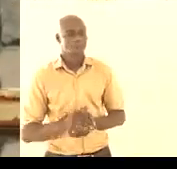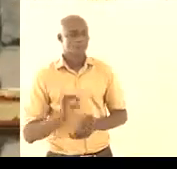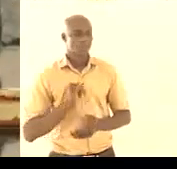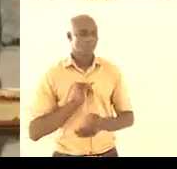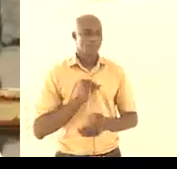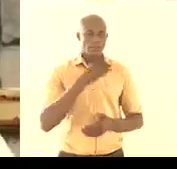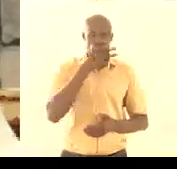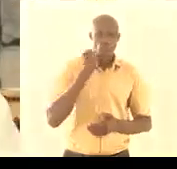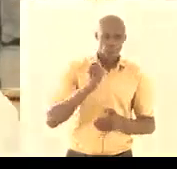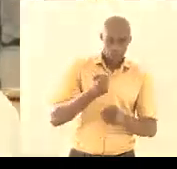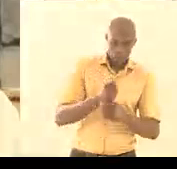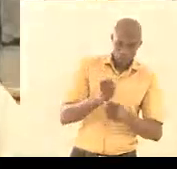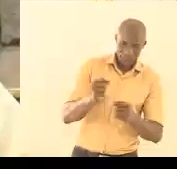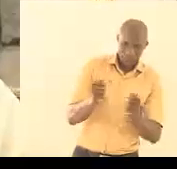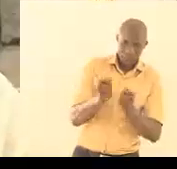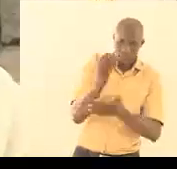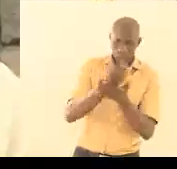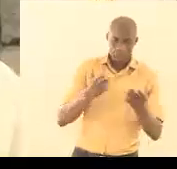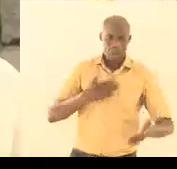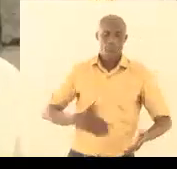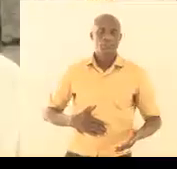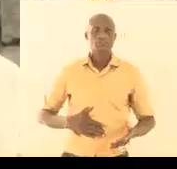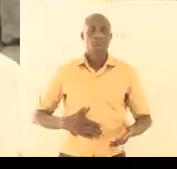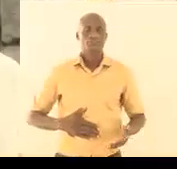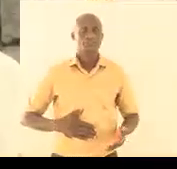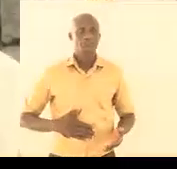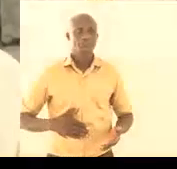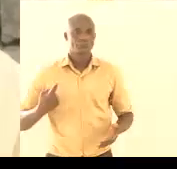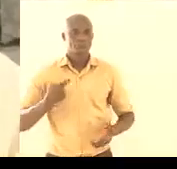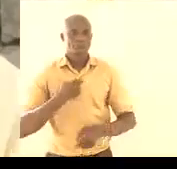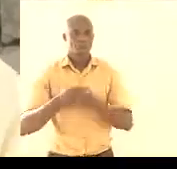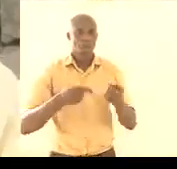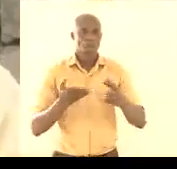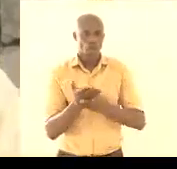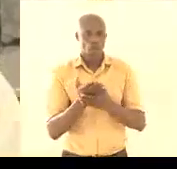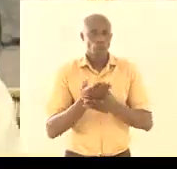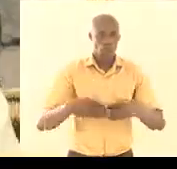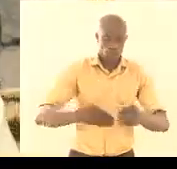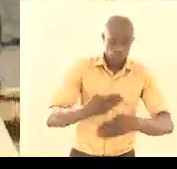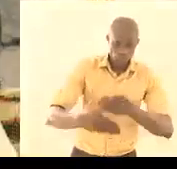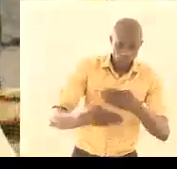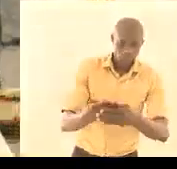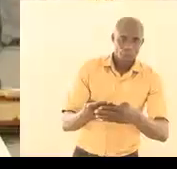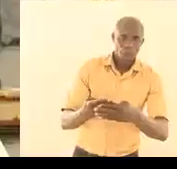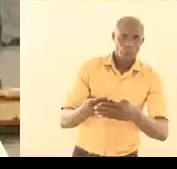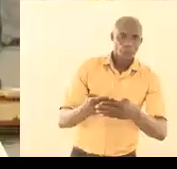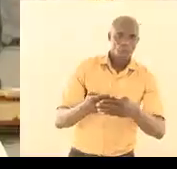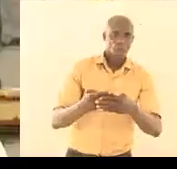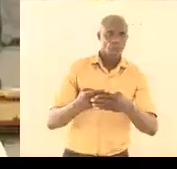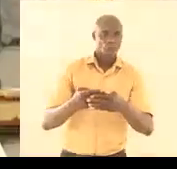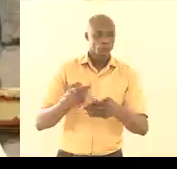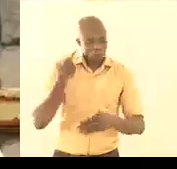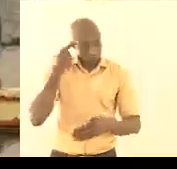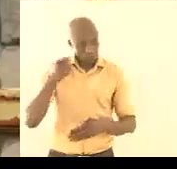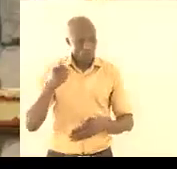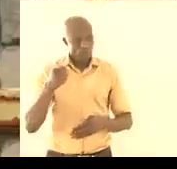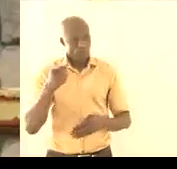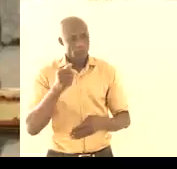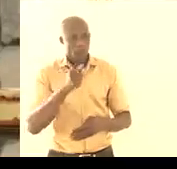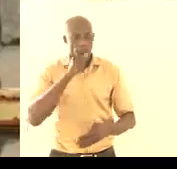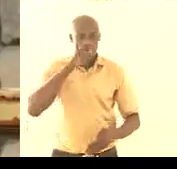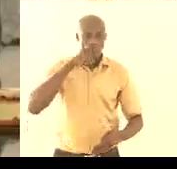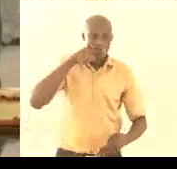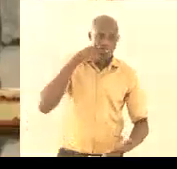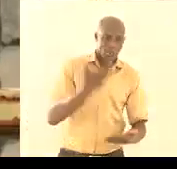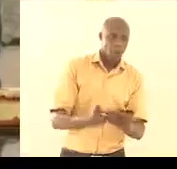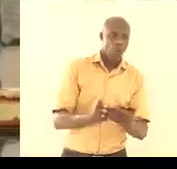I was sharing with somebody how we went through a process for the accreditation of